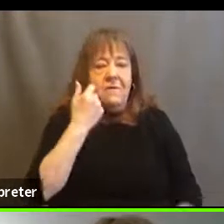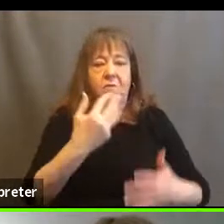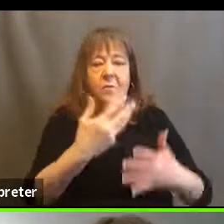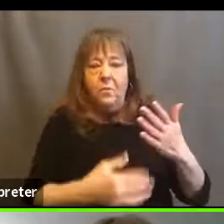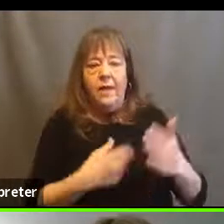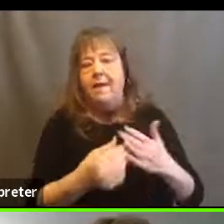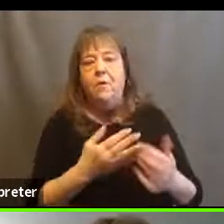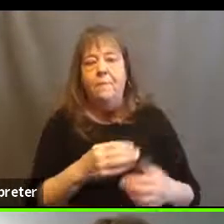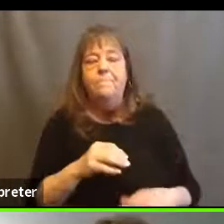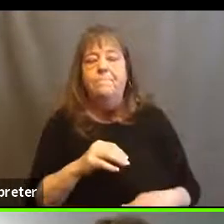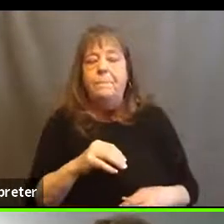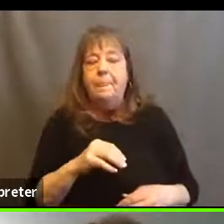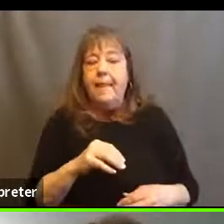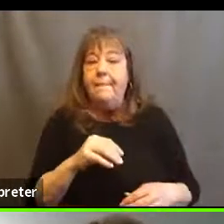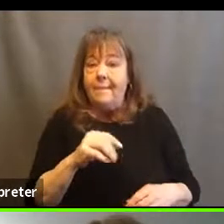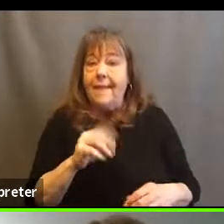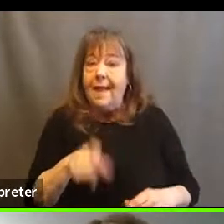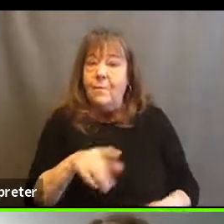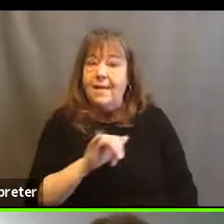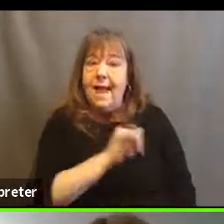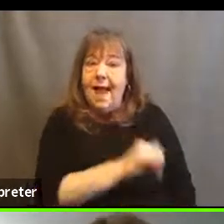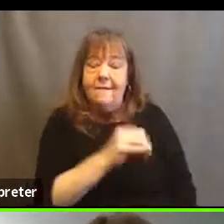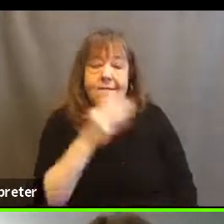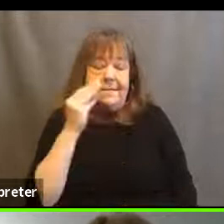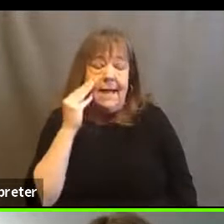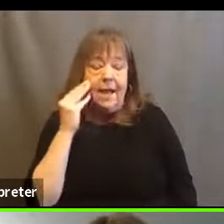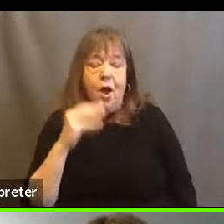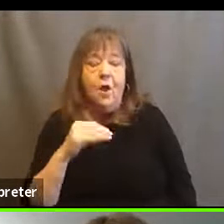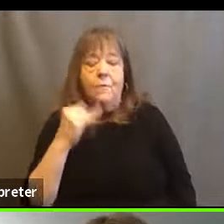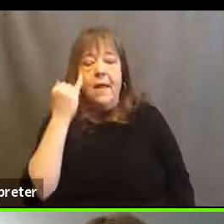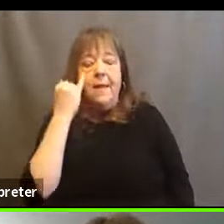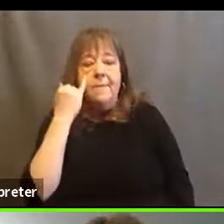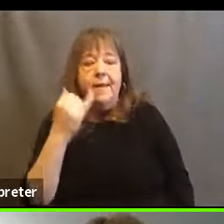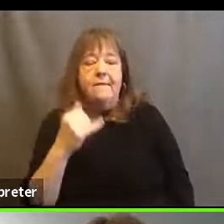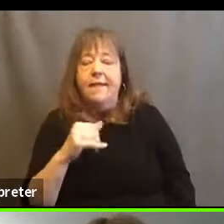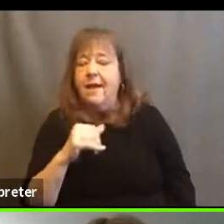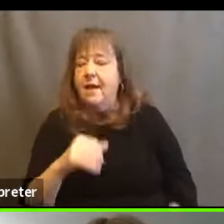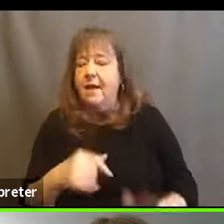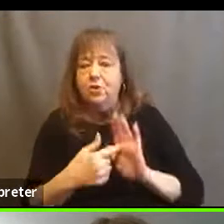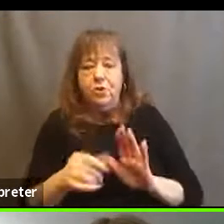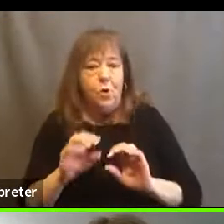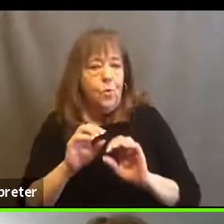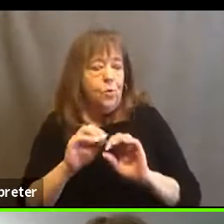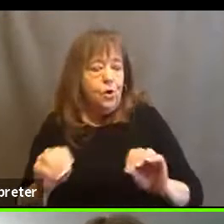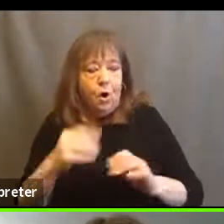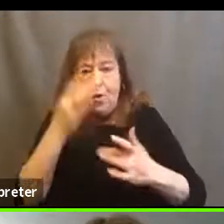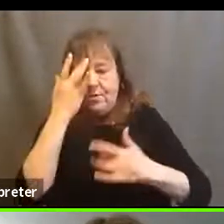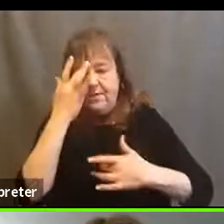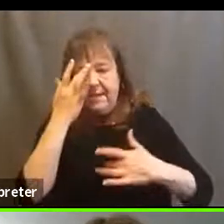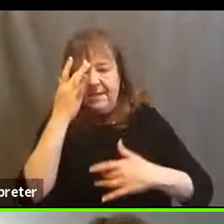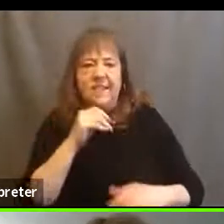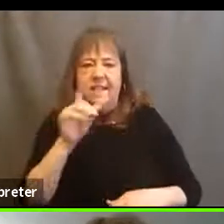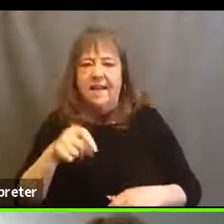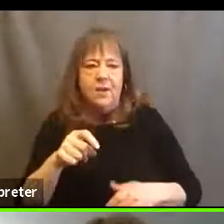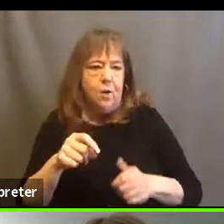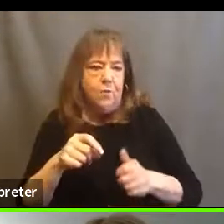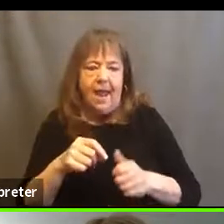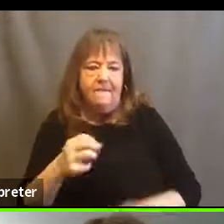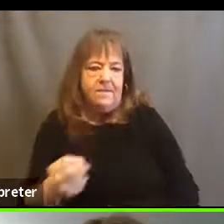the whole time that they would be in quarantine, for them to not have to quarantine. So there's a